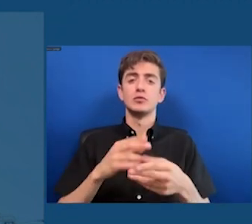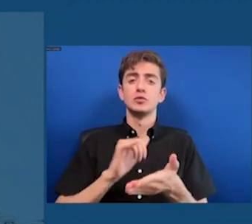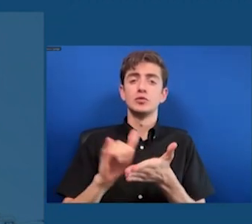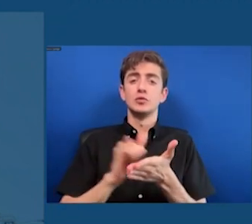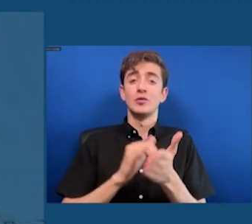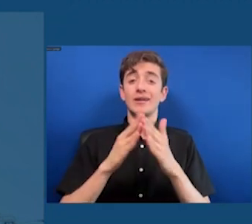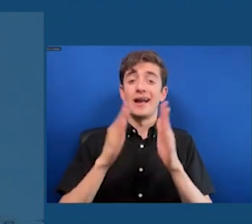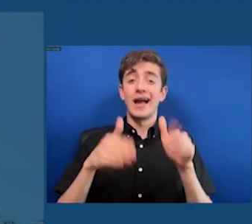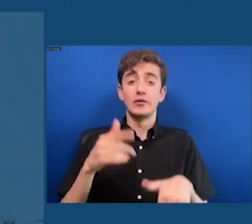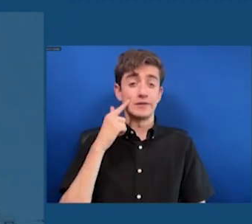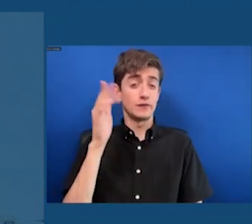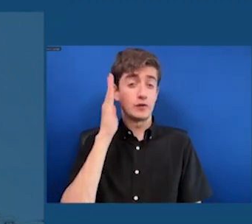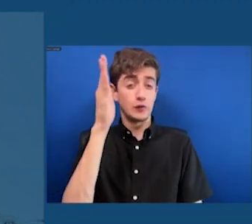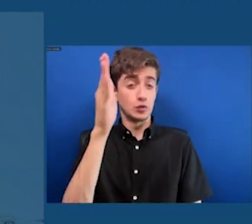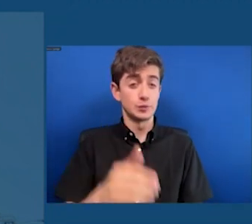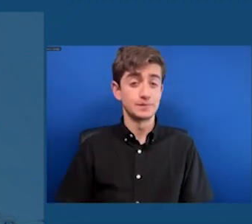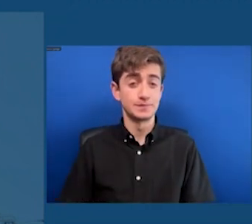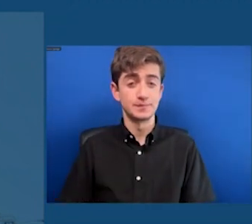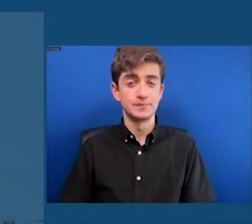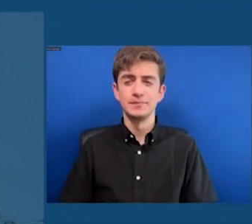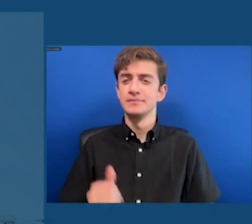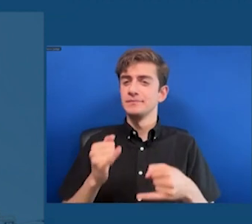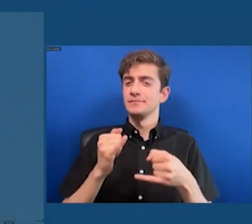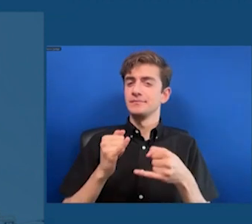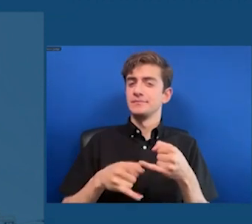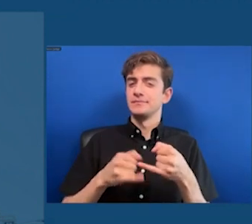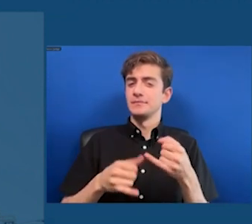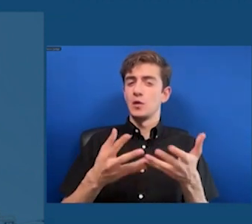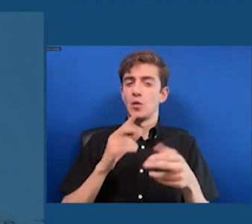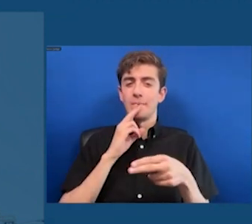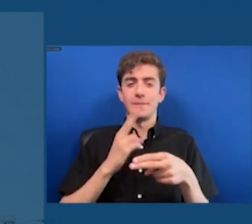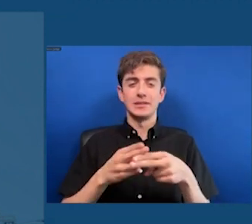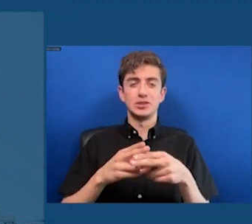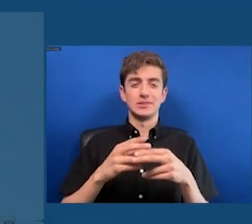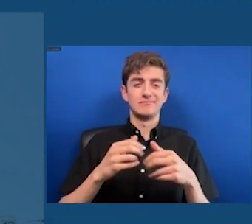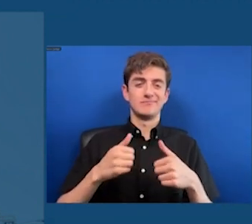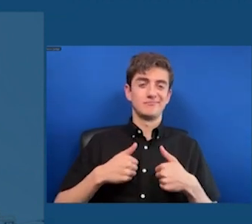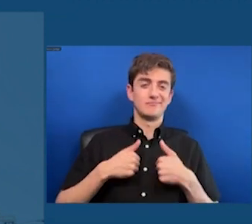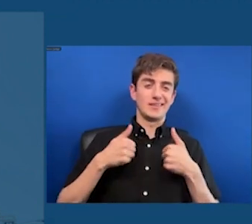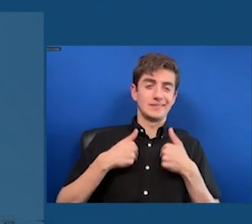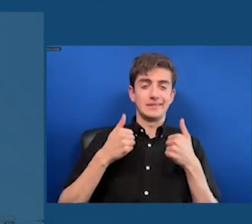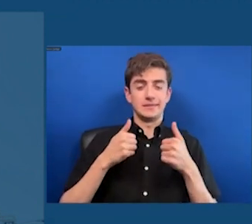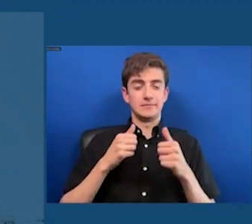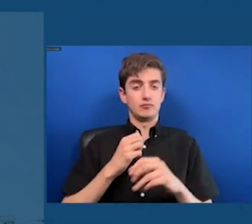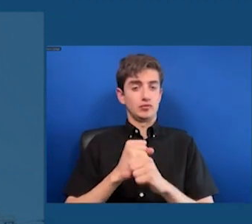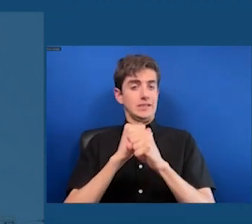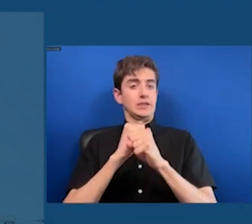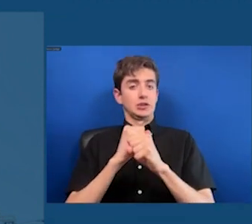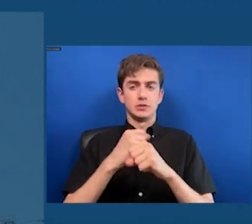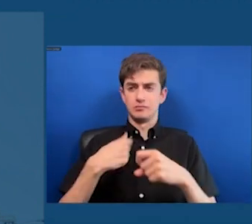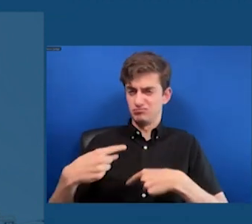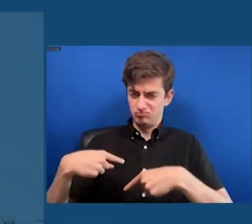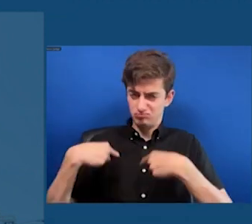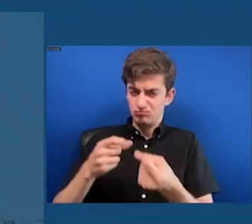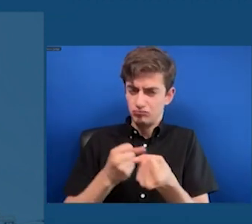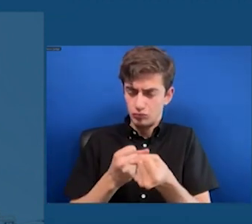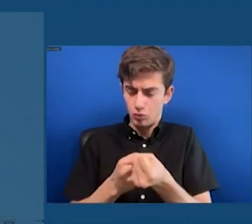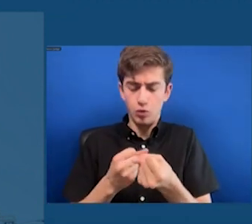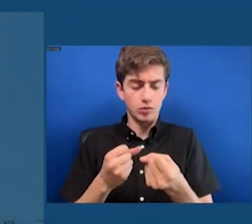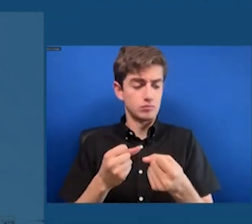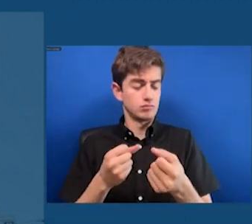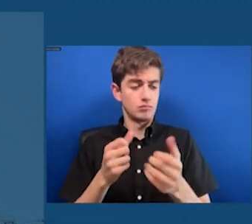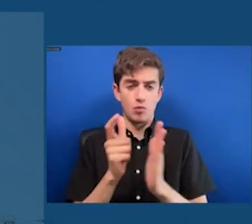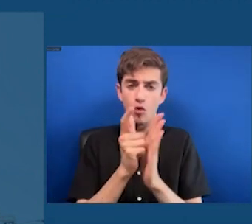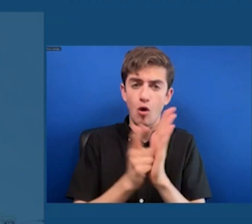Finally, I want to talk about tenant protections. I've always supported protections and efforts to keep renters safely